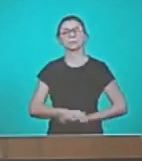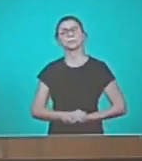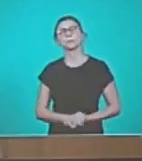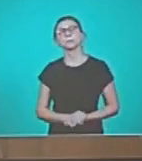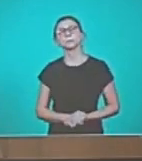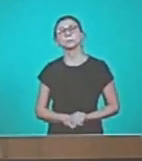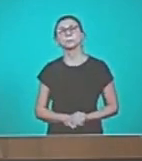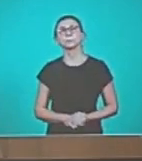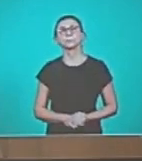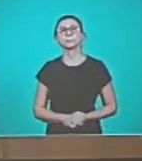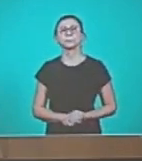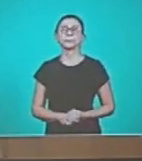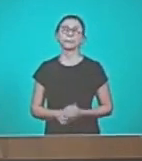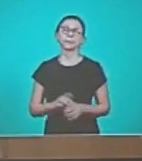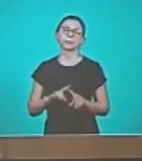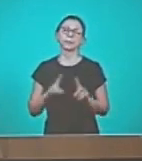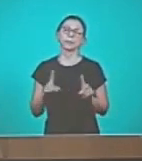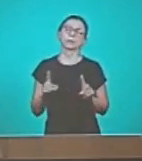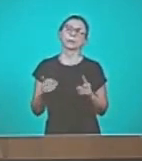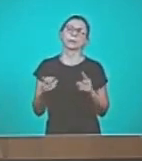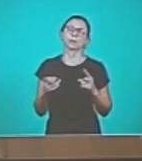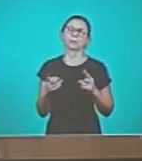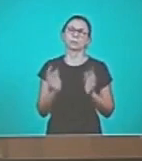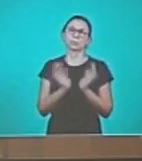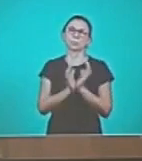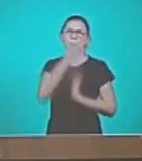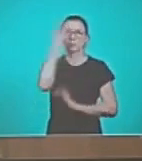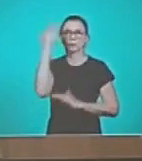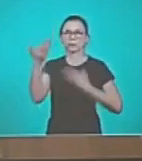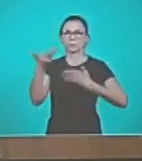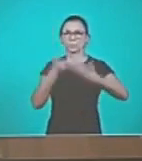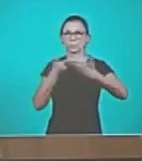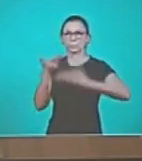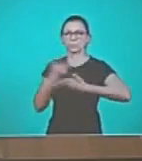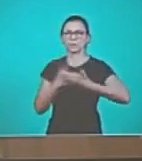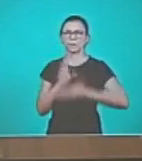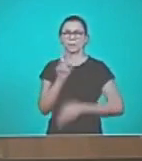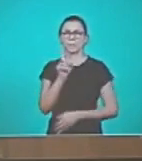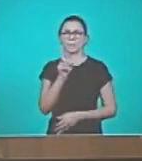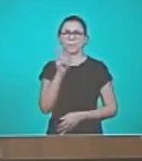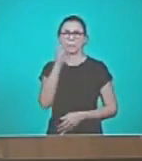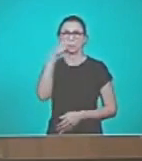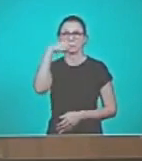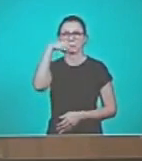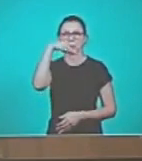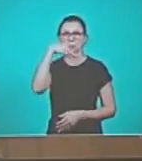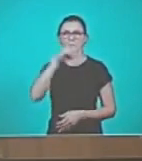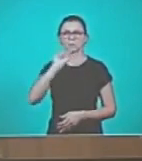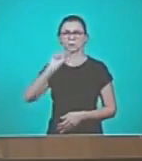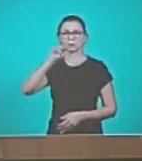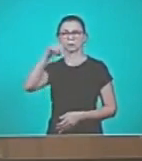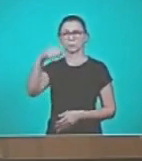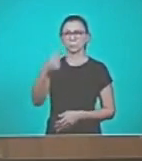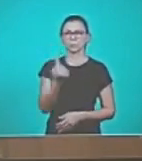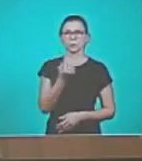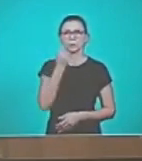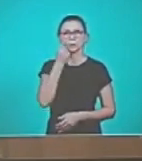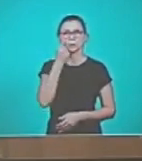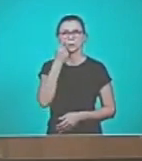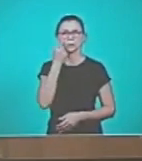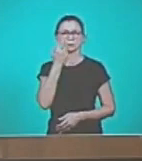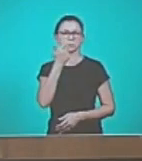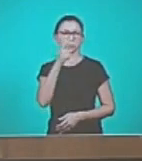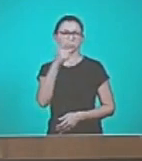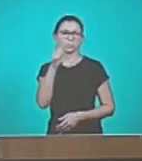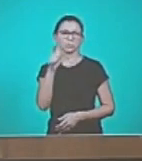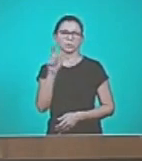For this last contribution, for this week, it was Domingos Martins. And soon after, we're going to find